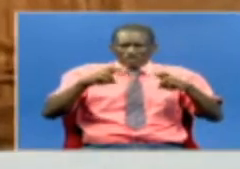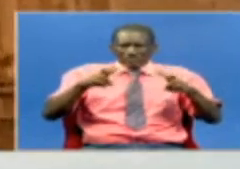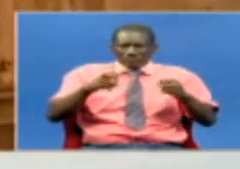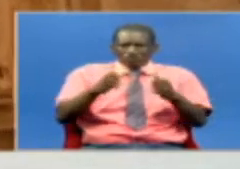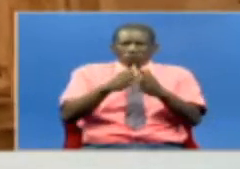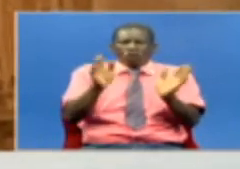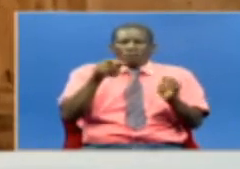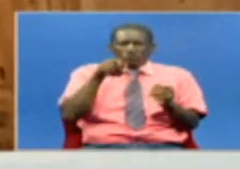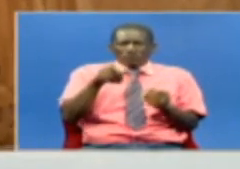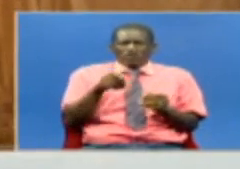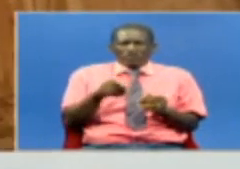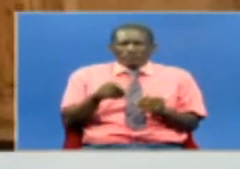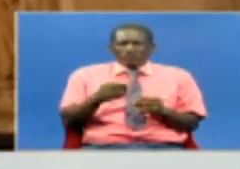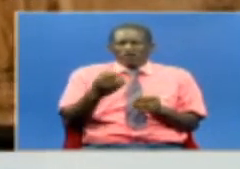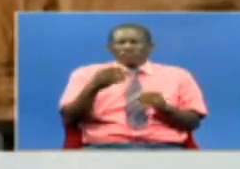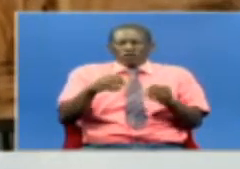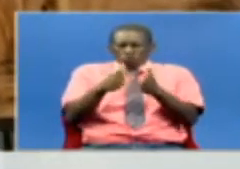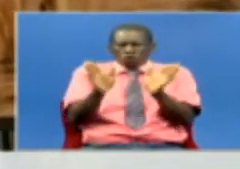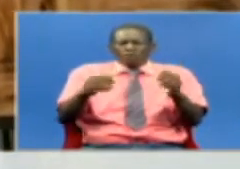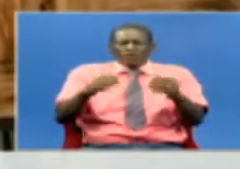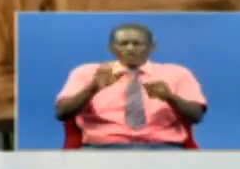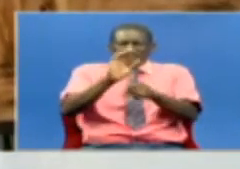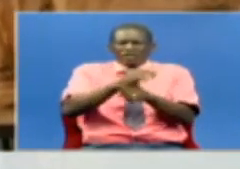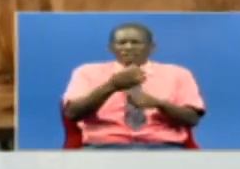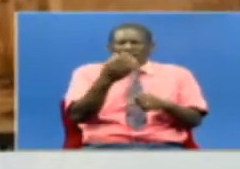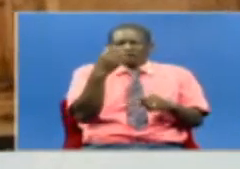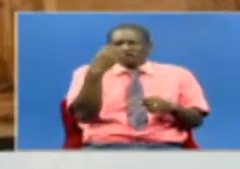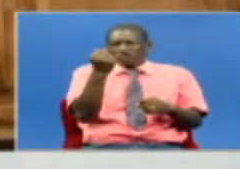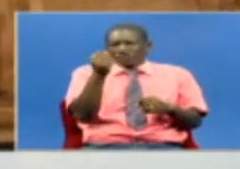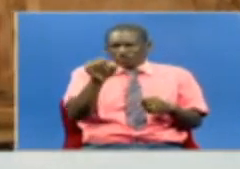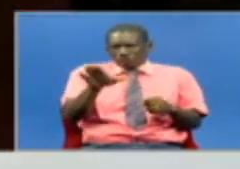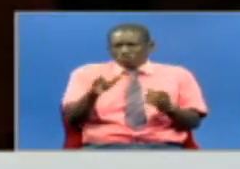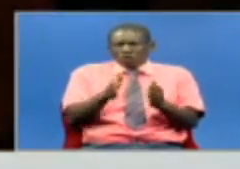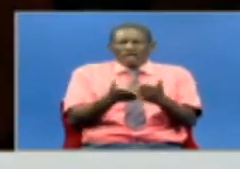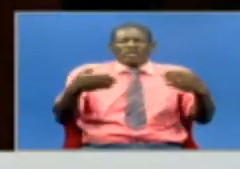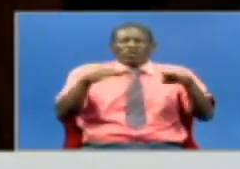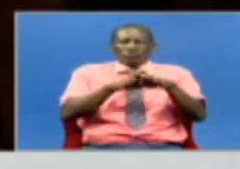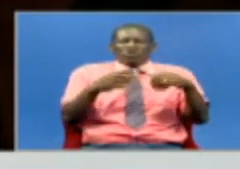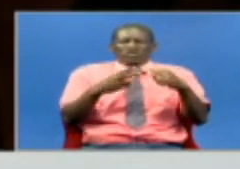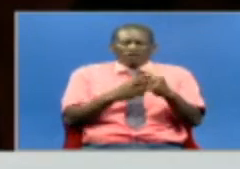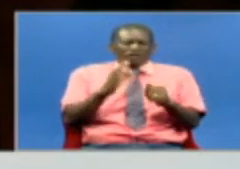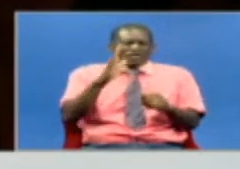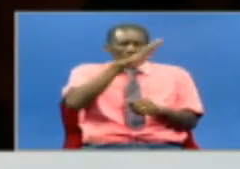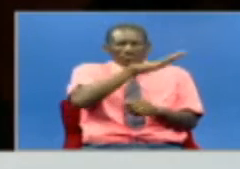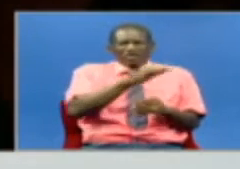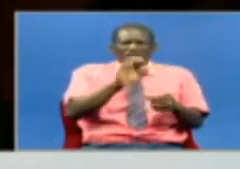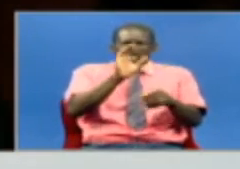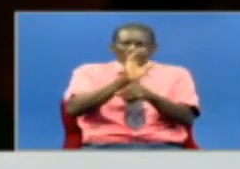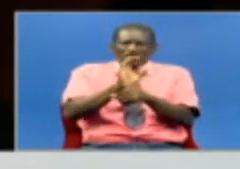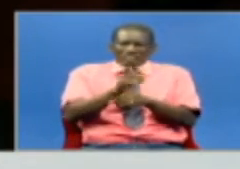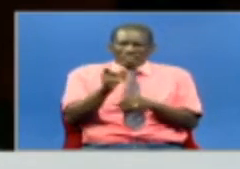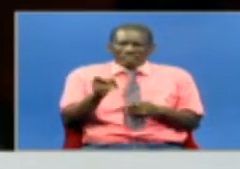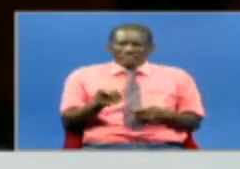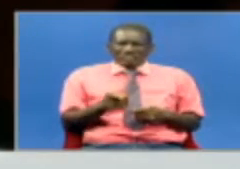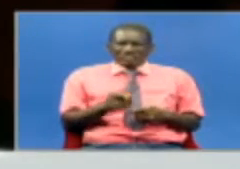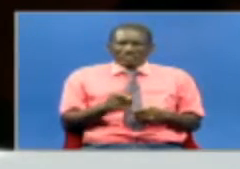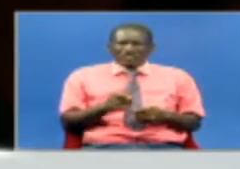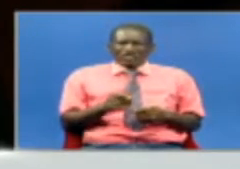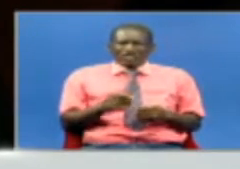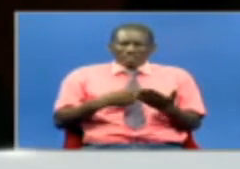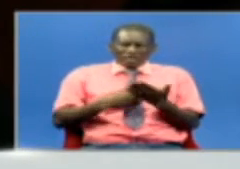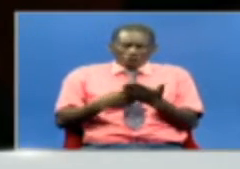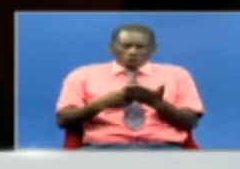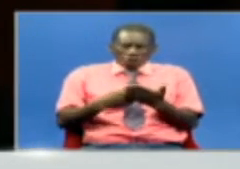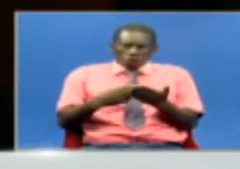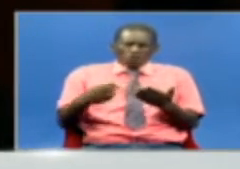morning at 5 in the morning and to close at 7 o'clock in the evening, the church. very holy place for the